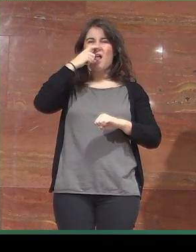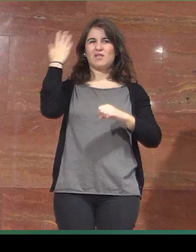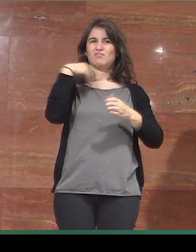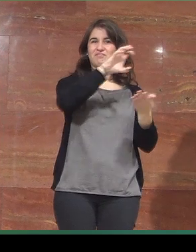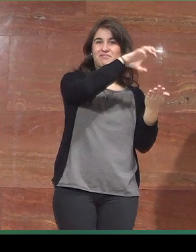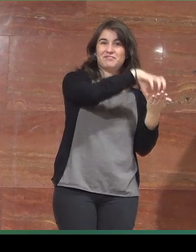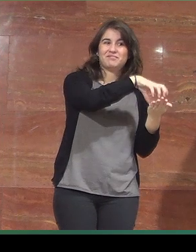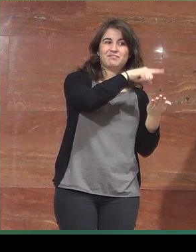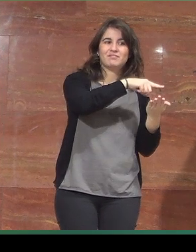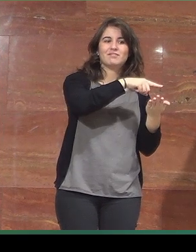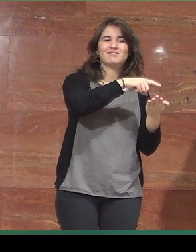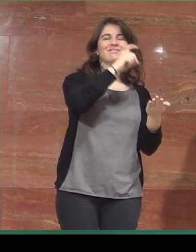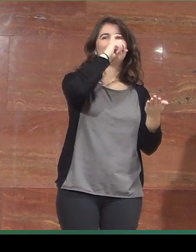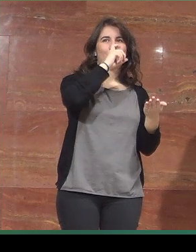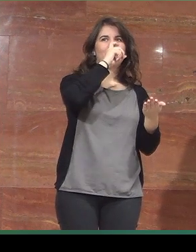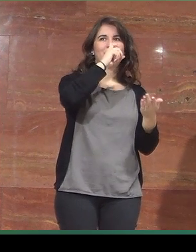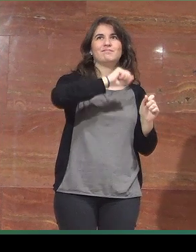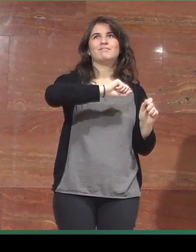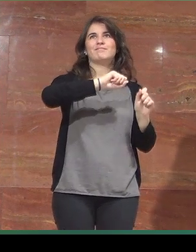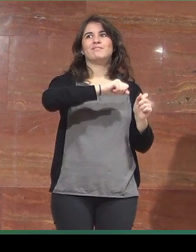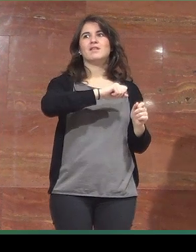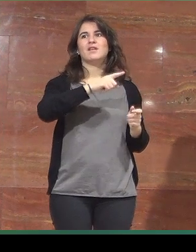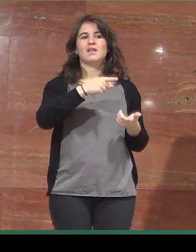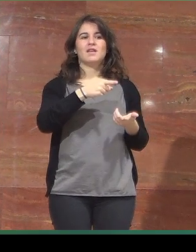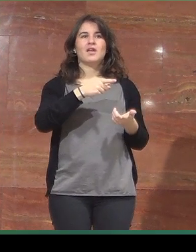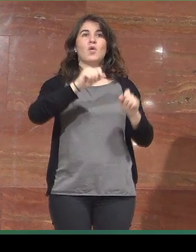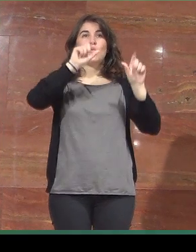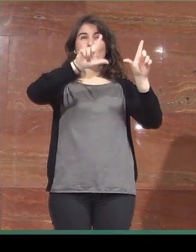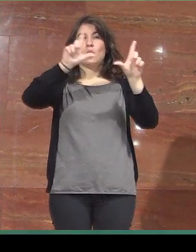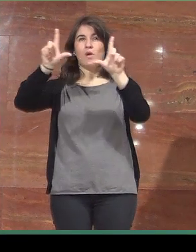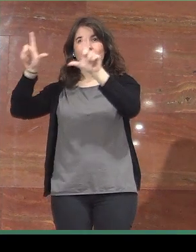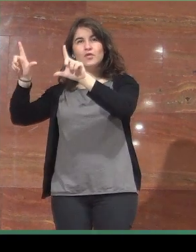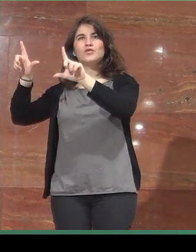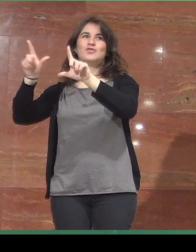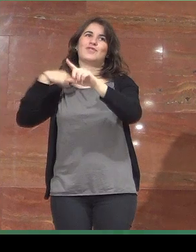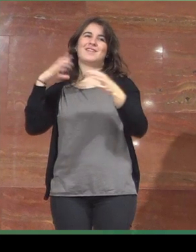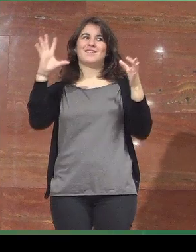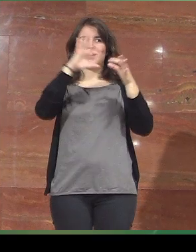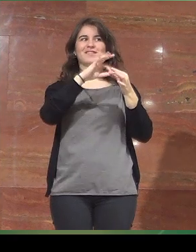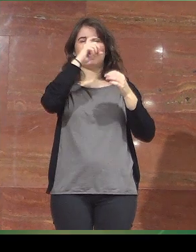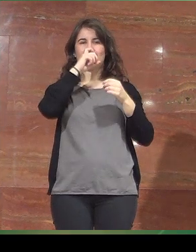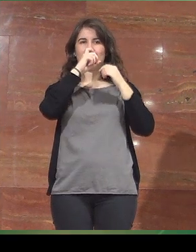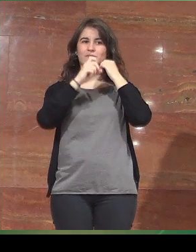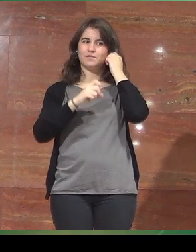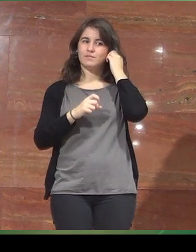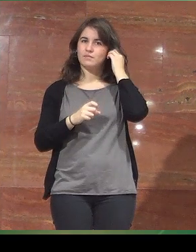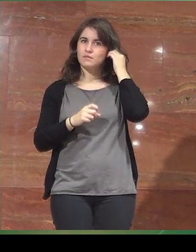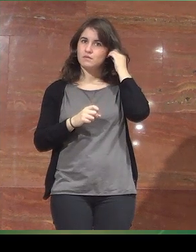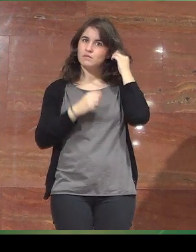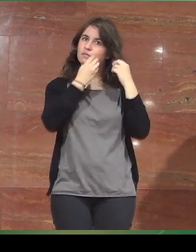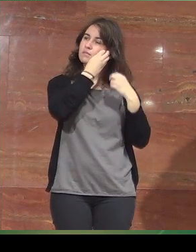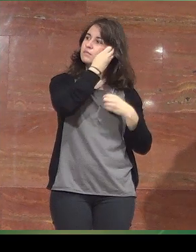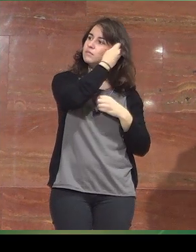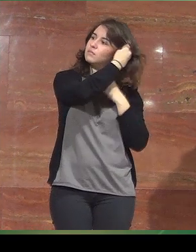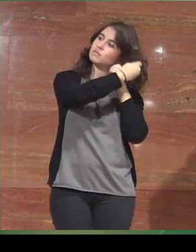work on the different days. And you see there is a color system behind